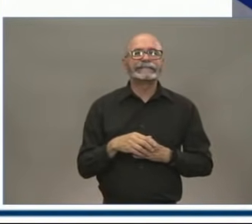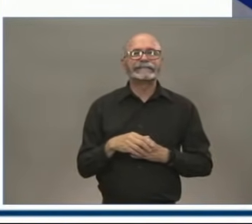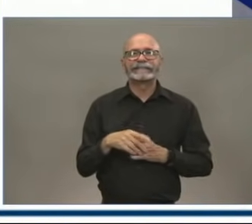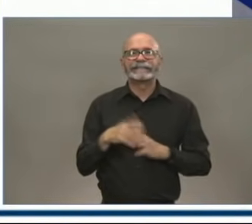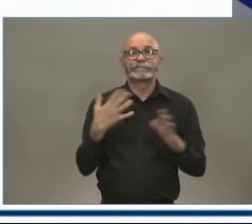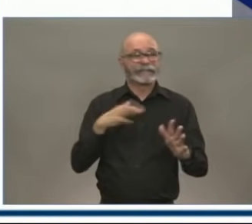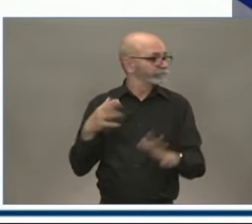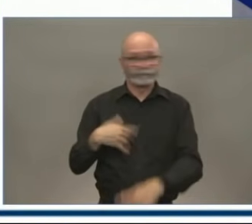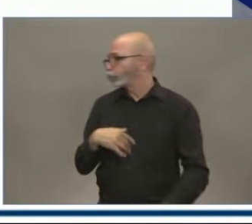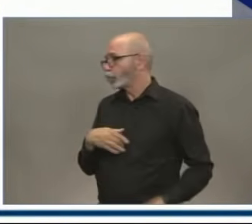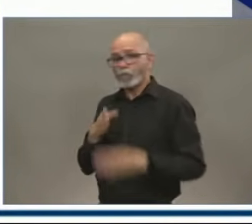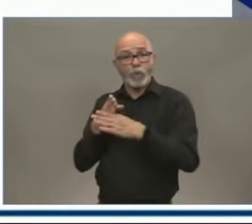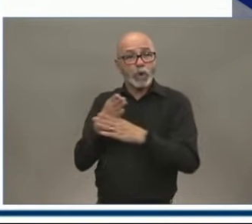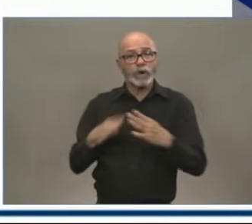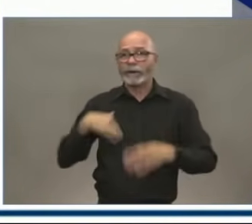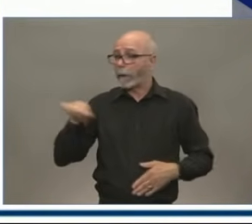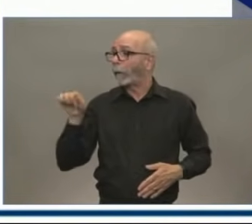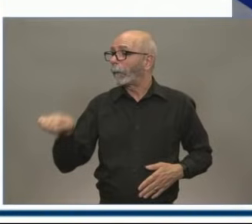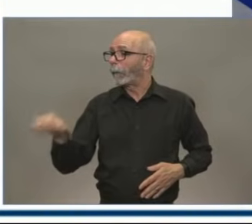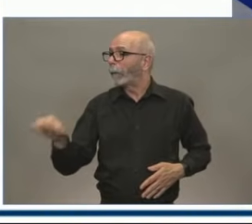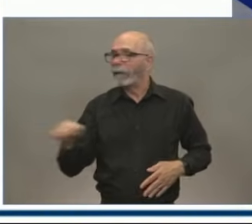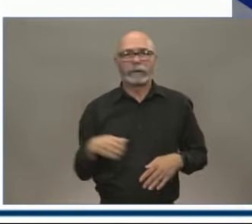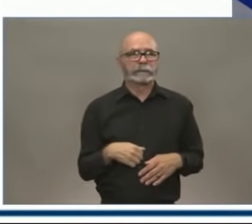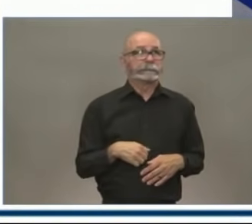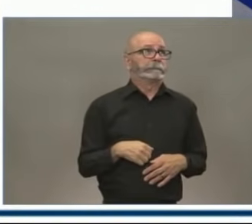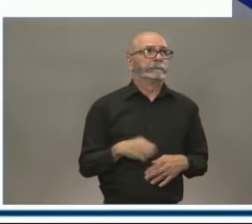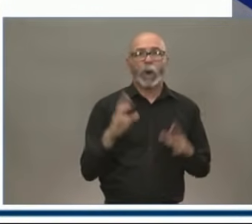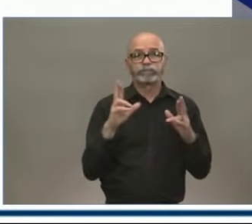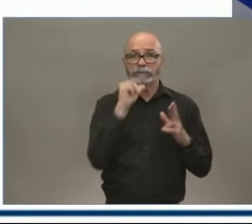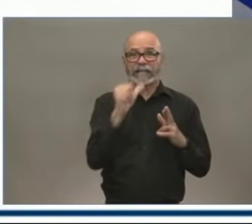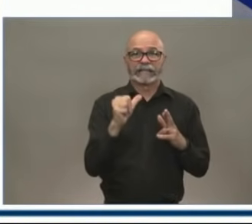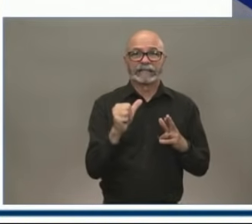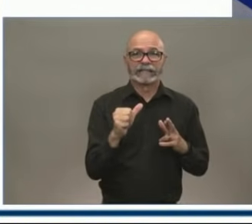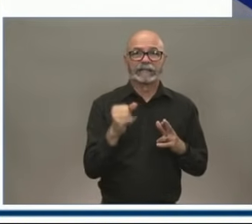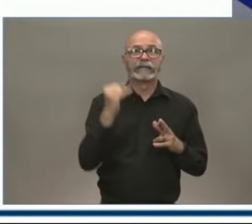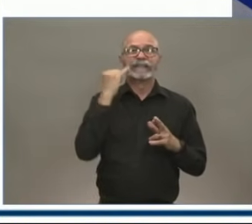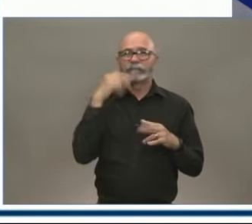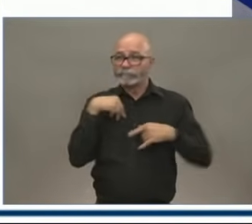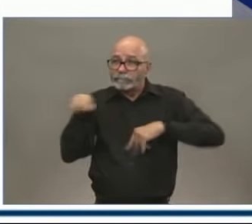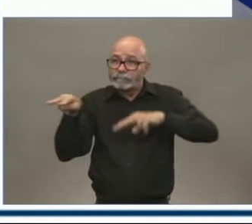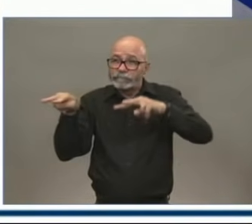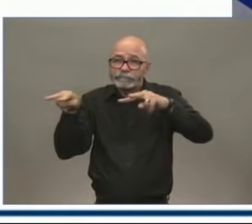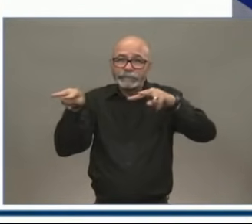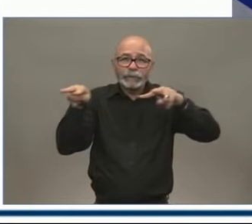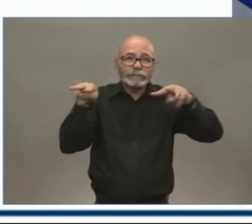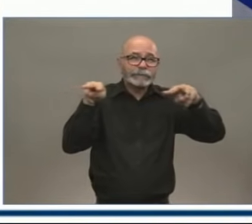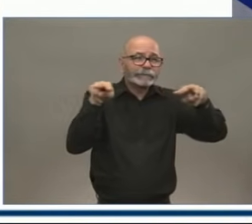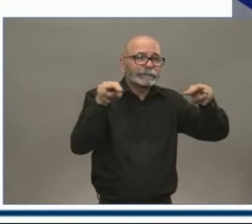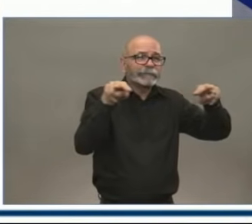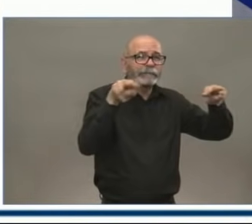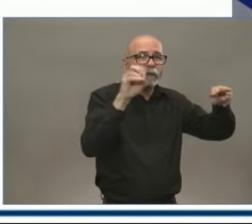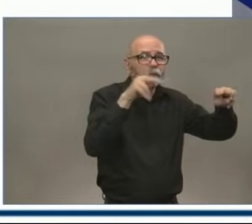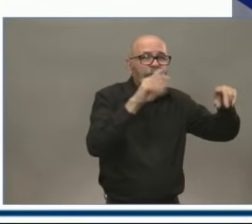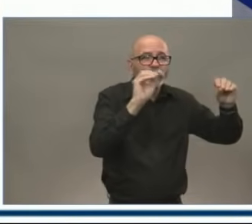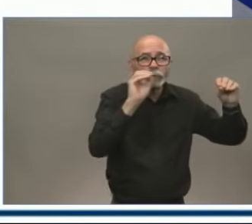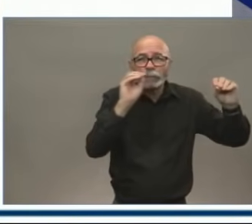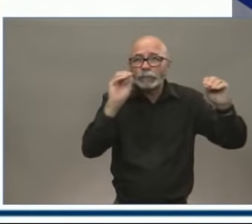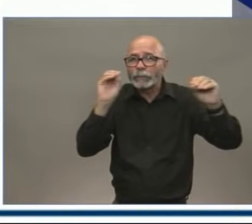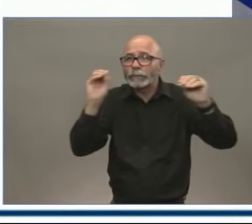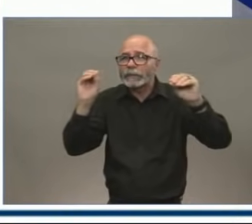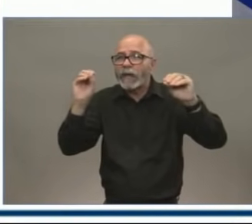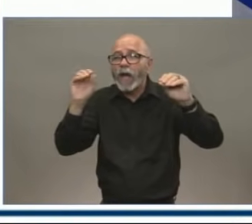quite frankly, ensuring that our acute care system is functioning. But let me reassure you and every Nova Scotian listening, if